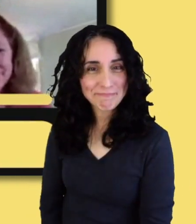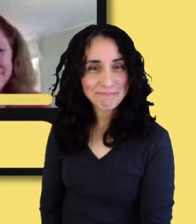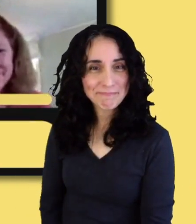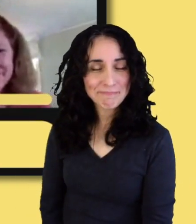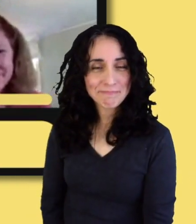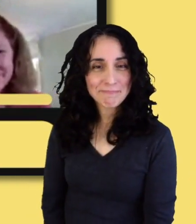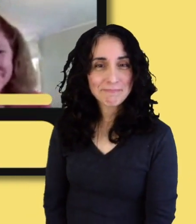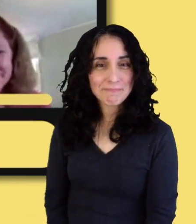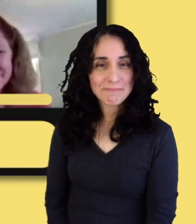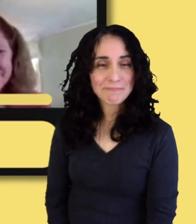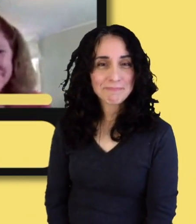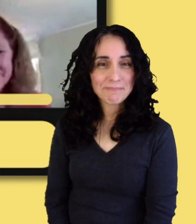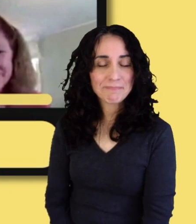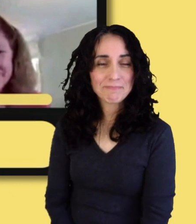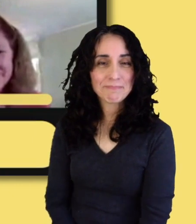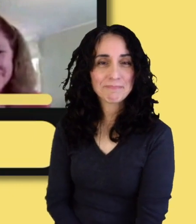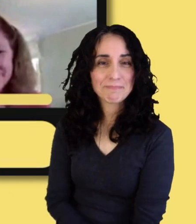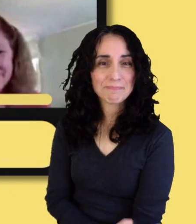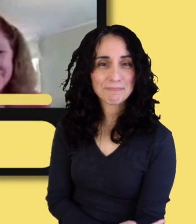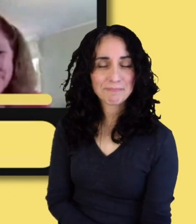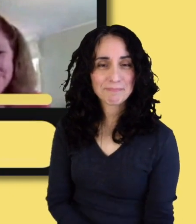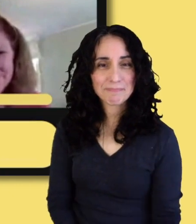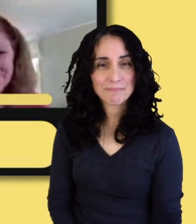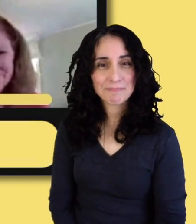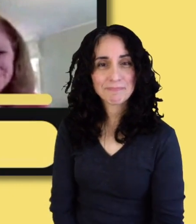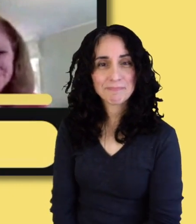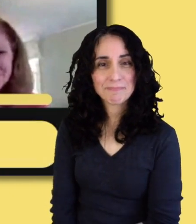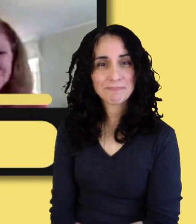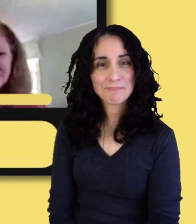Um, is there